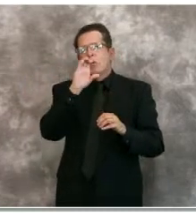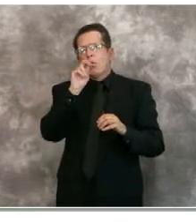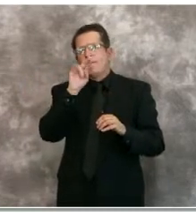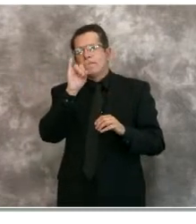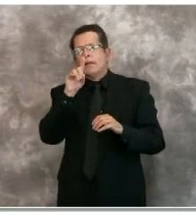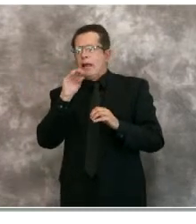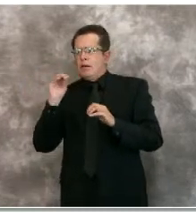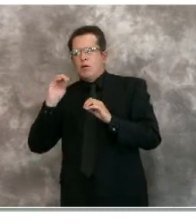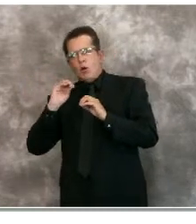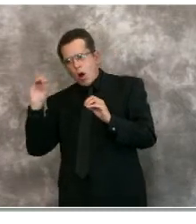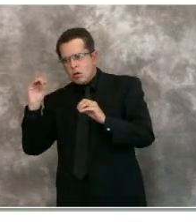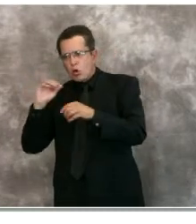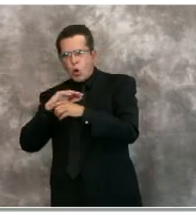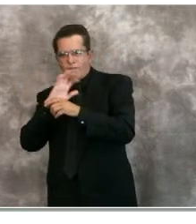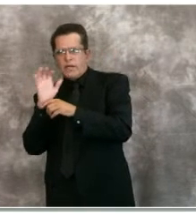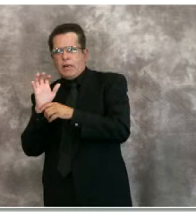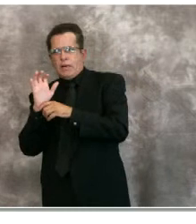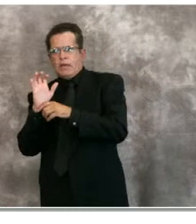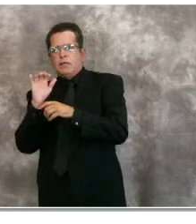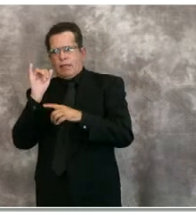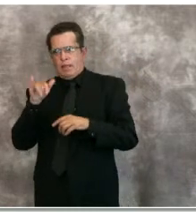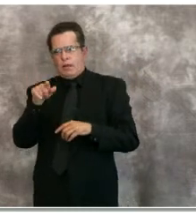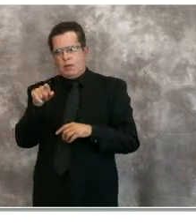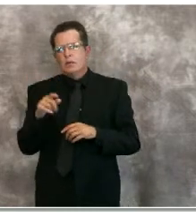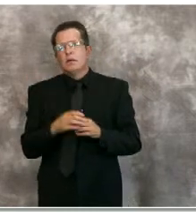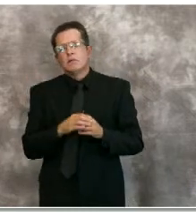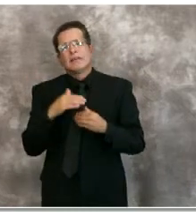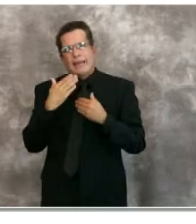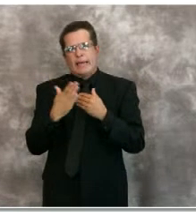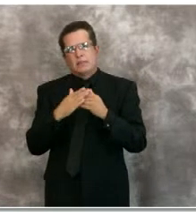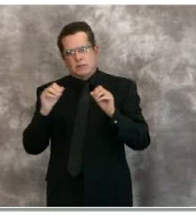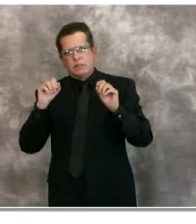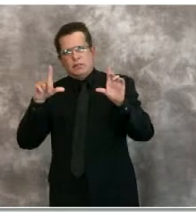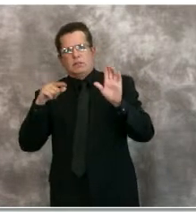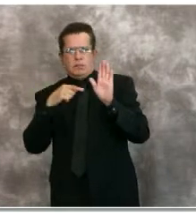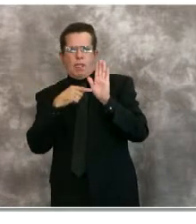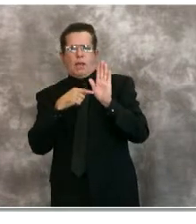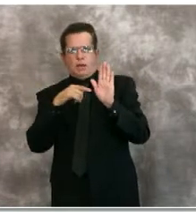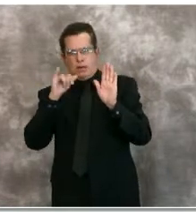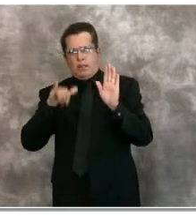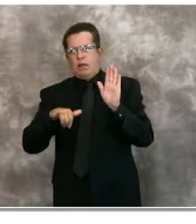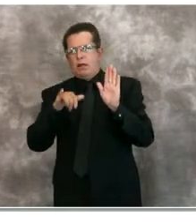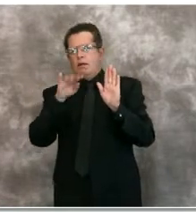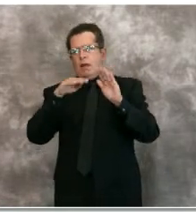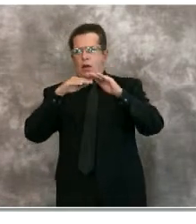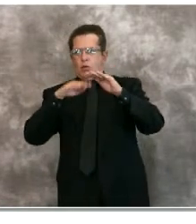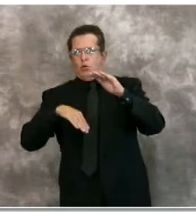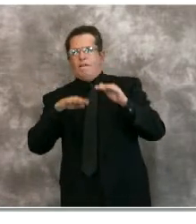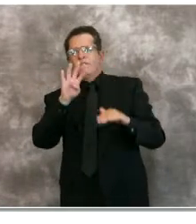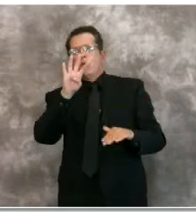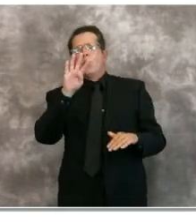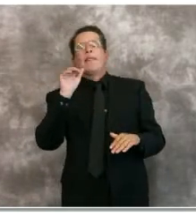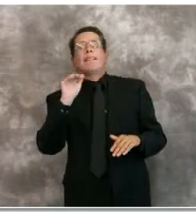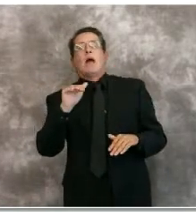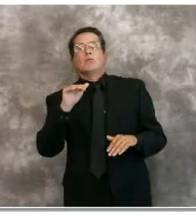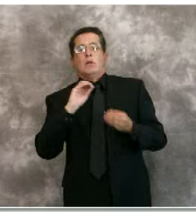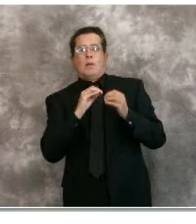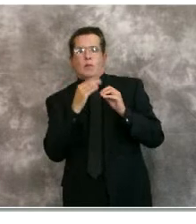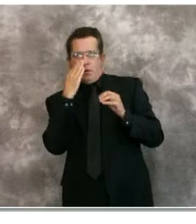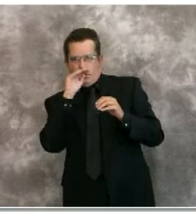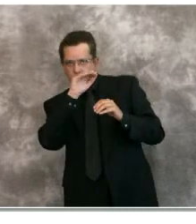plus non-COVID hospitalizations on the next slide here, which puts us just under that 4,000 number. Again, you can